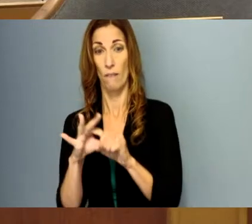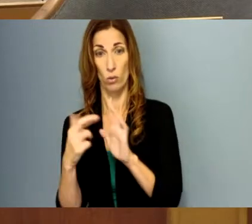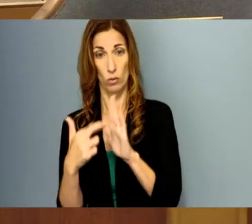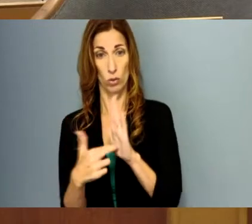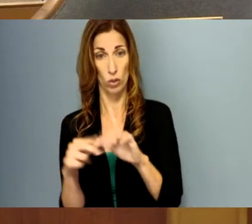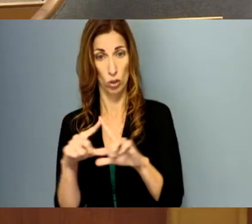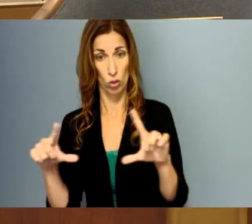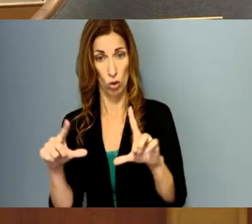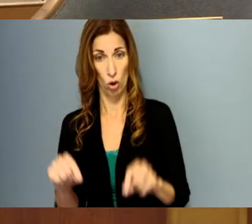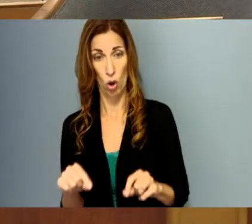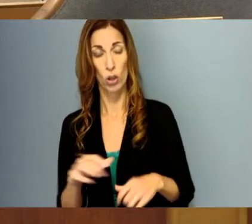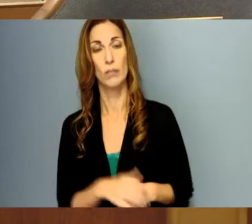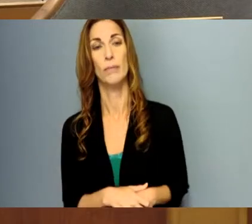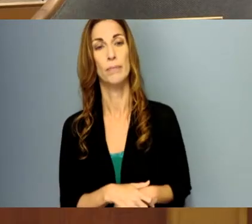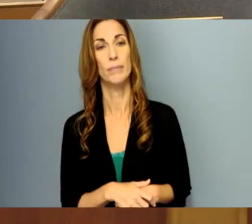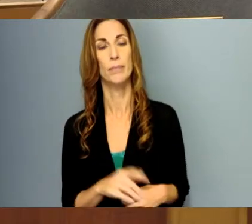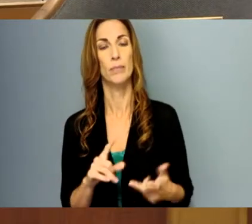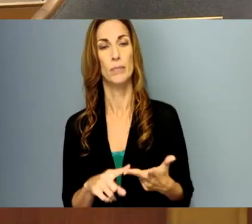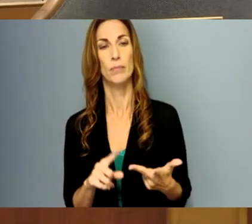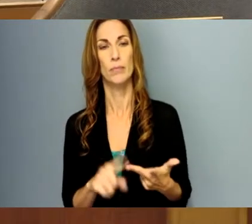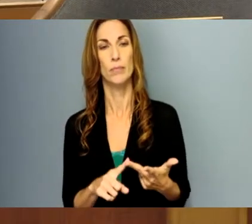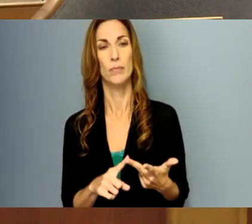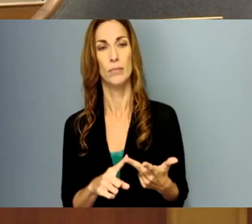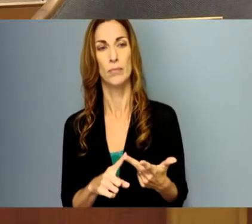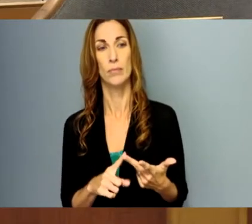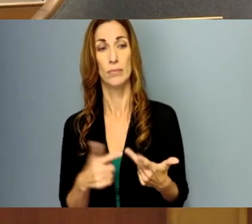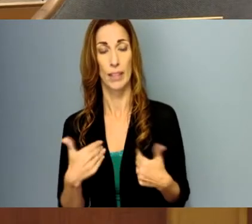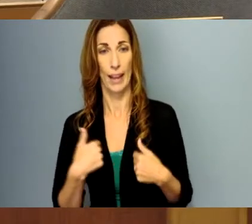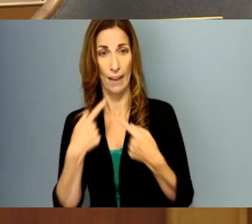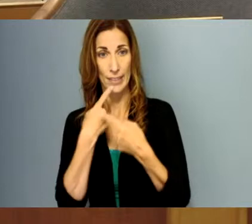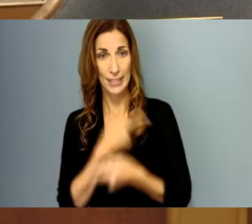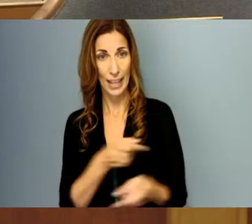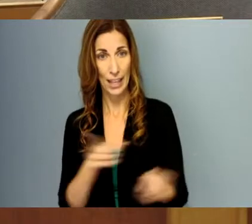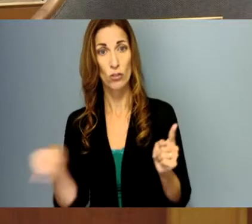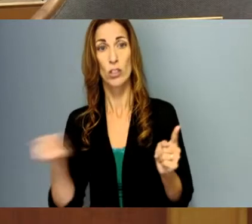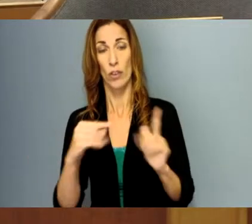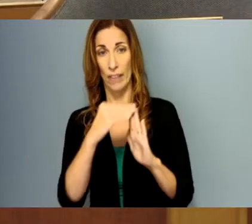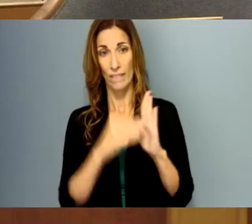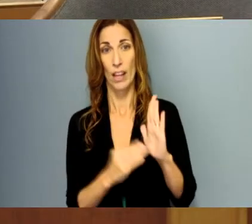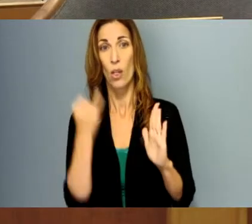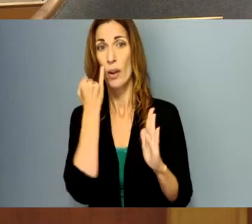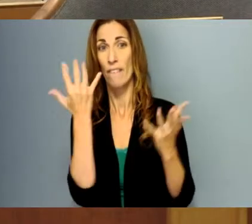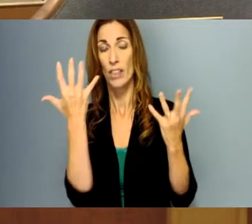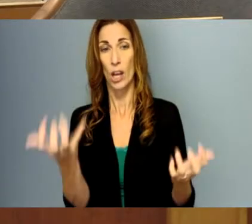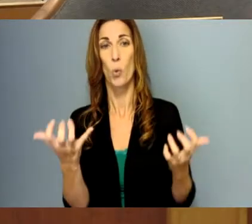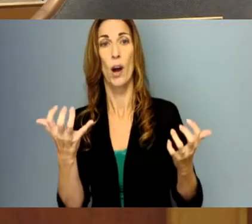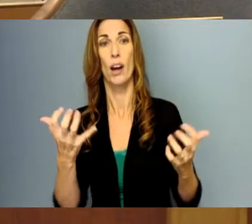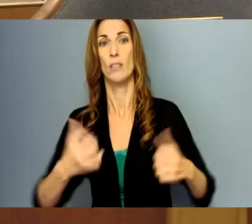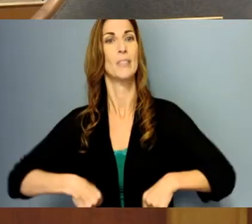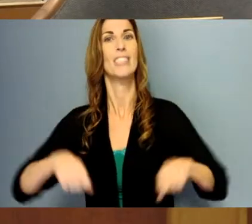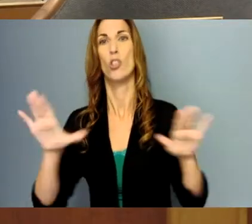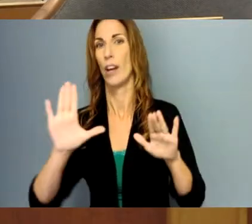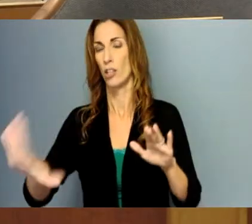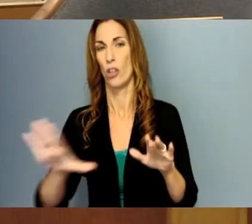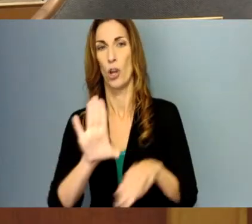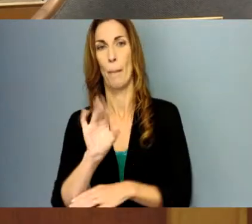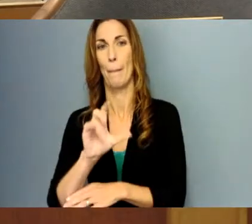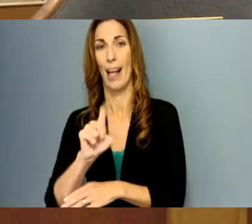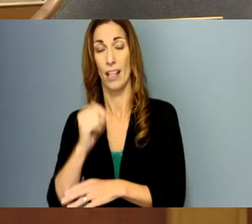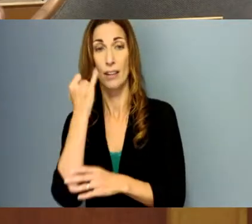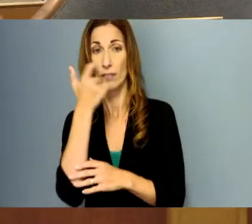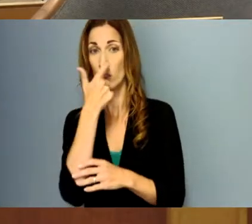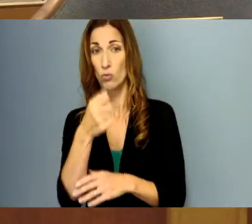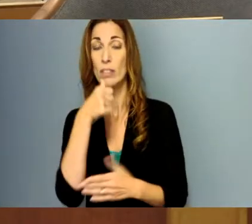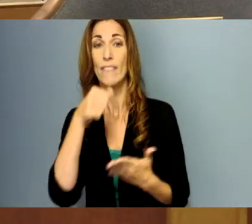card. There's a declaration that they fill out if they want to surrender their ballot. So you would be interested if they had a